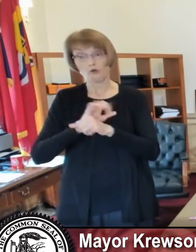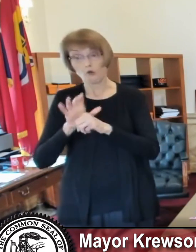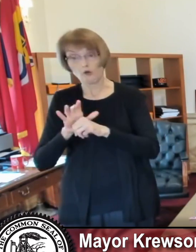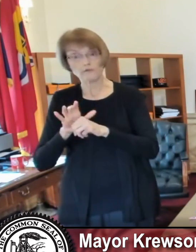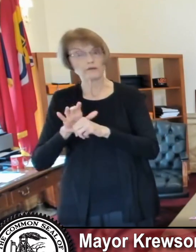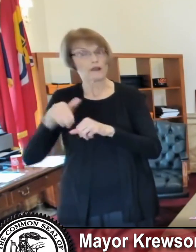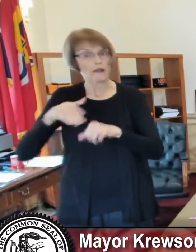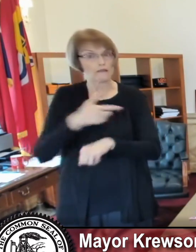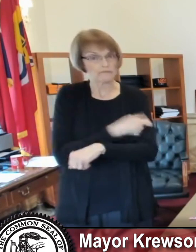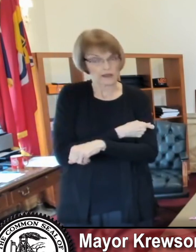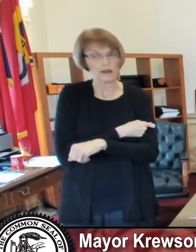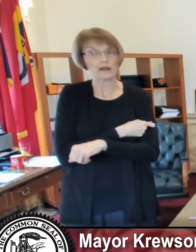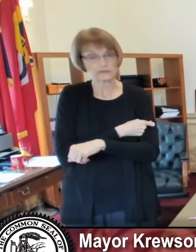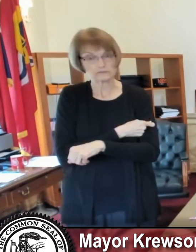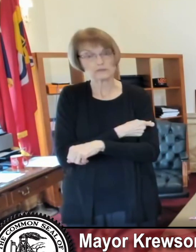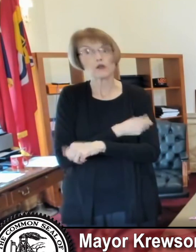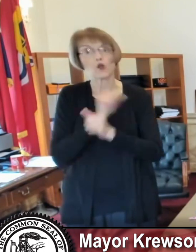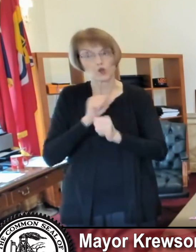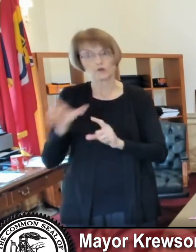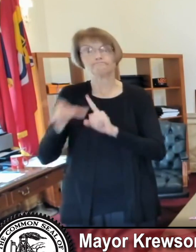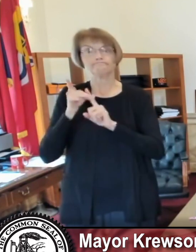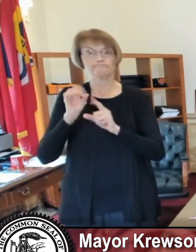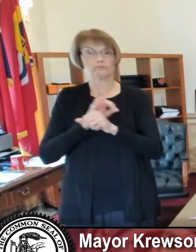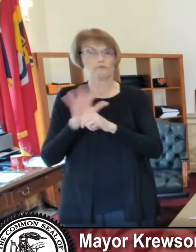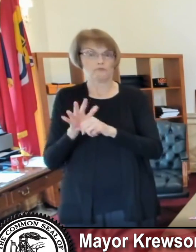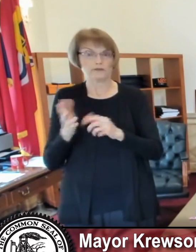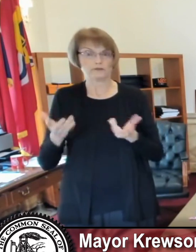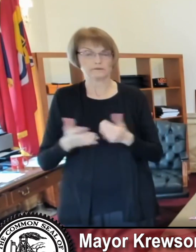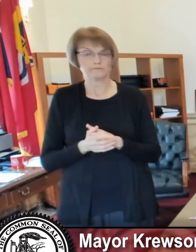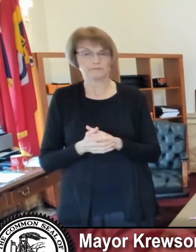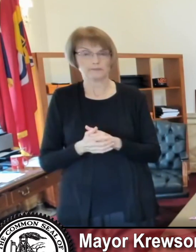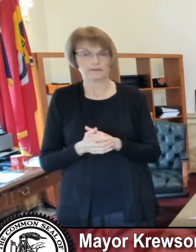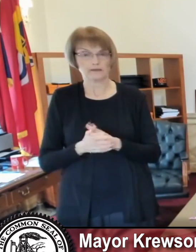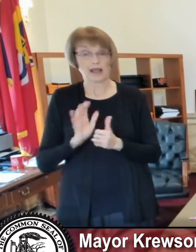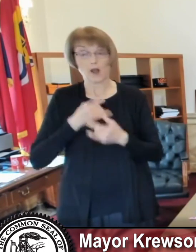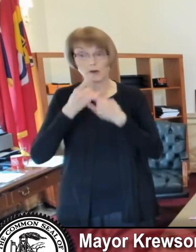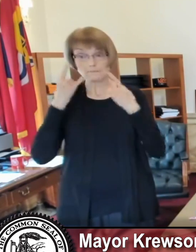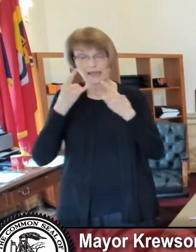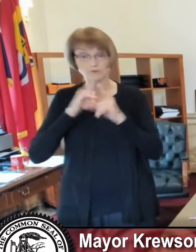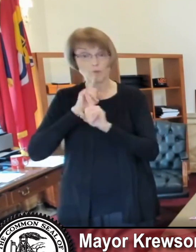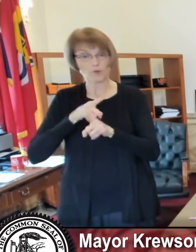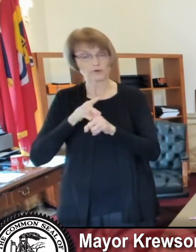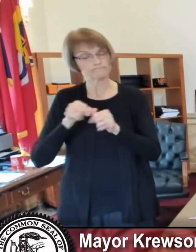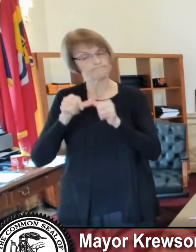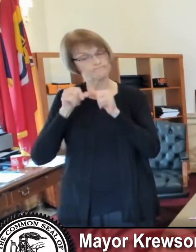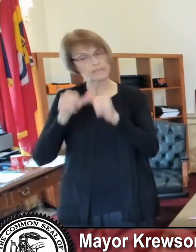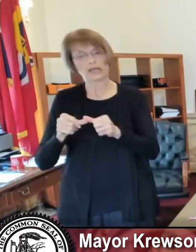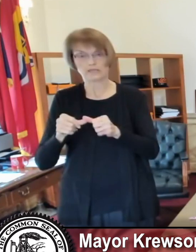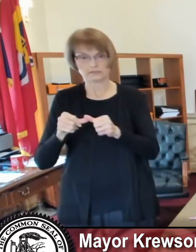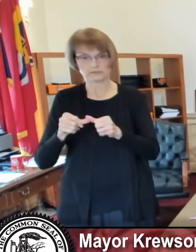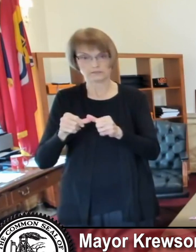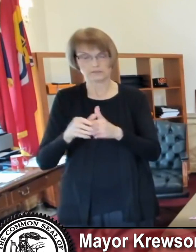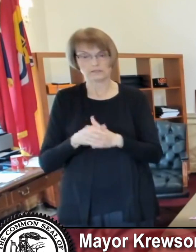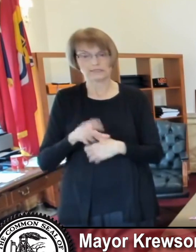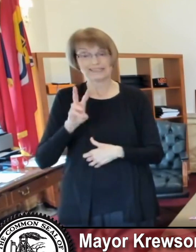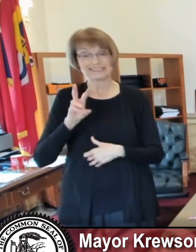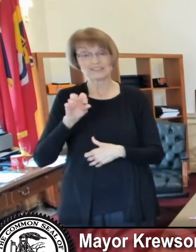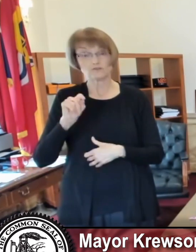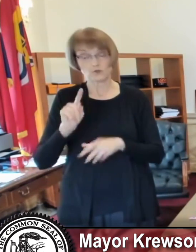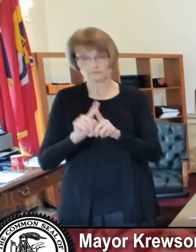We're getting some more vaccine, and we're working closely to get these mega events here in St.